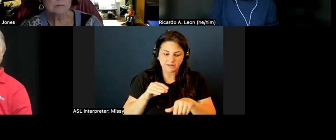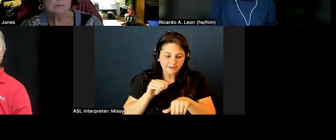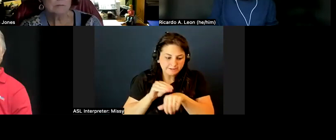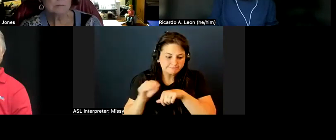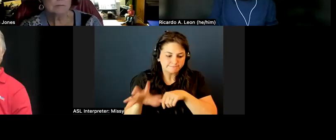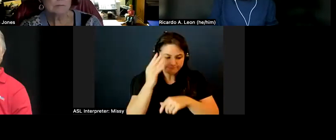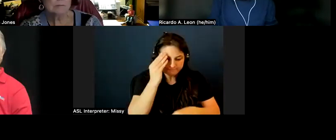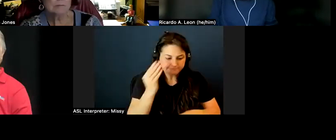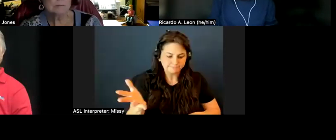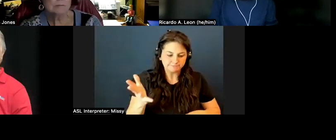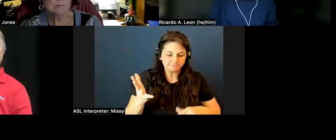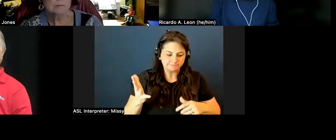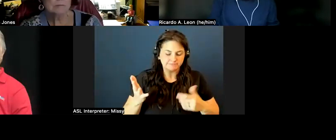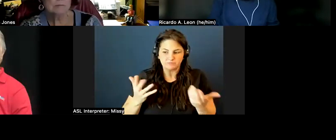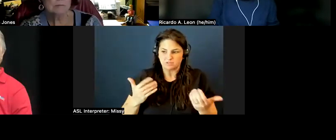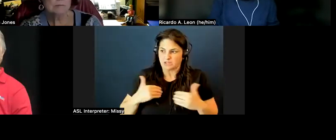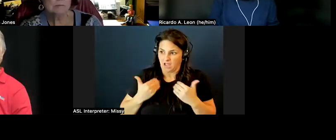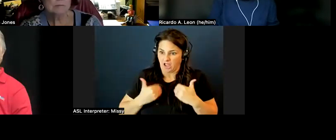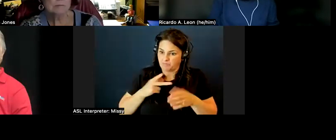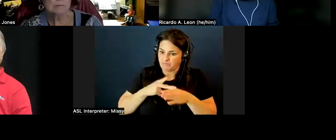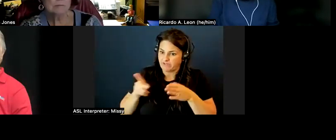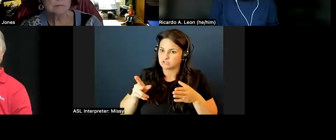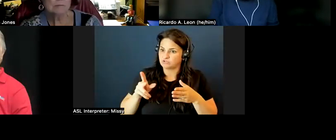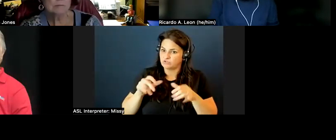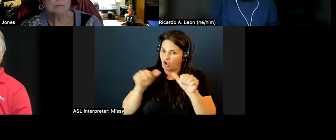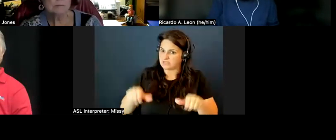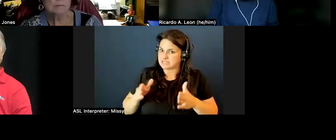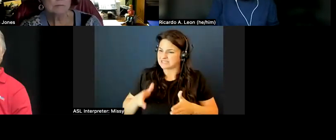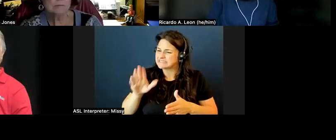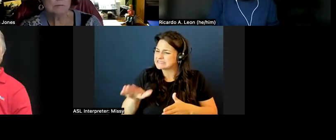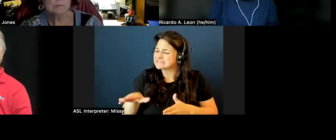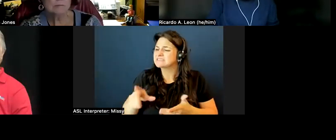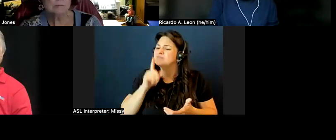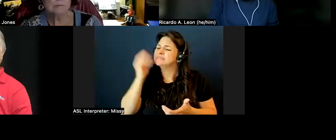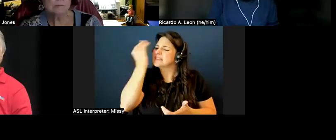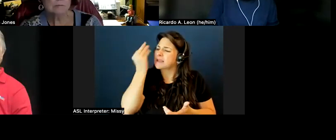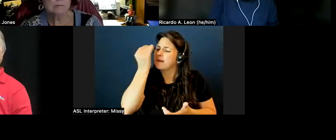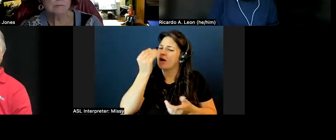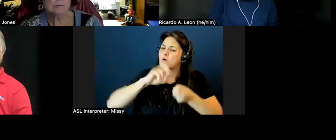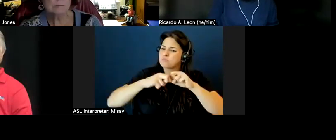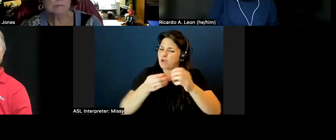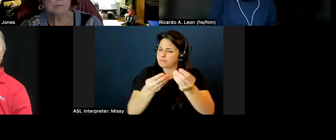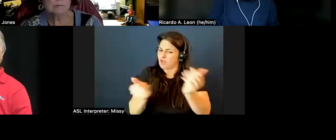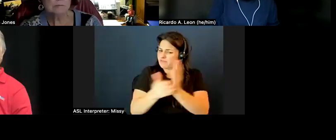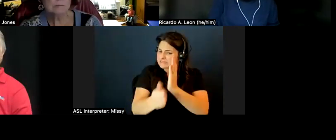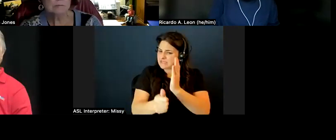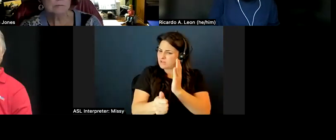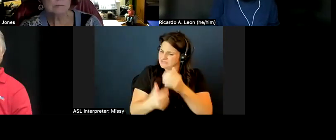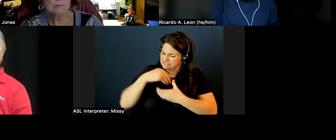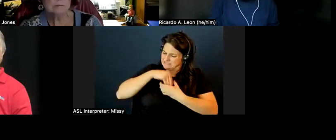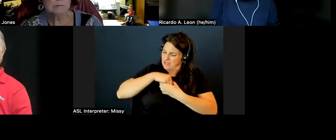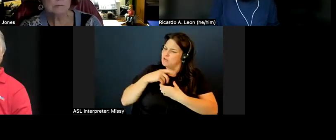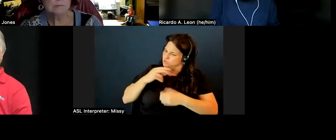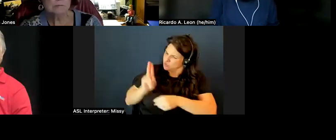are just beginning to learn, to really use those problem-solving skills that they have to figure